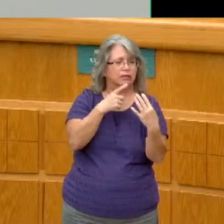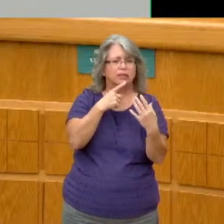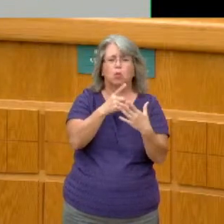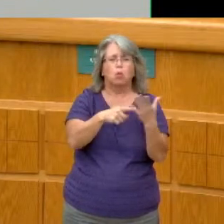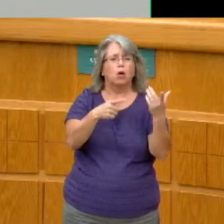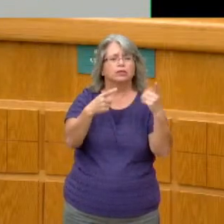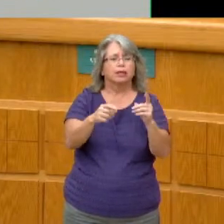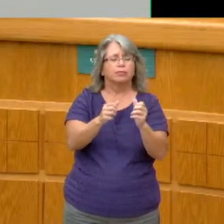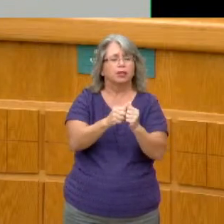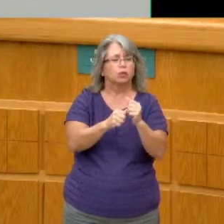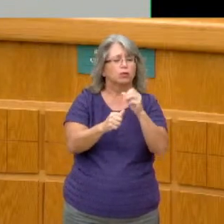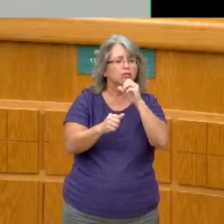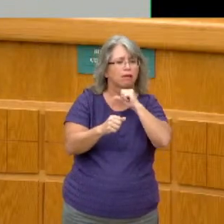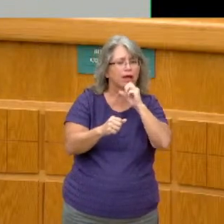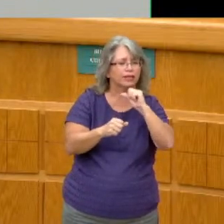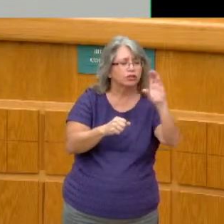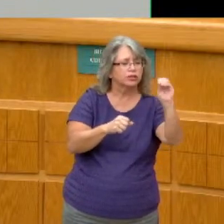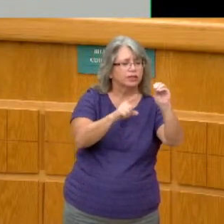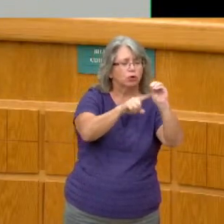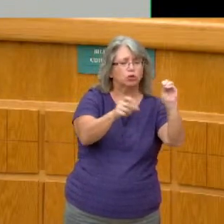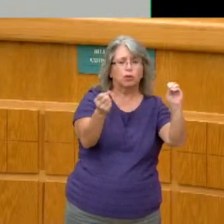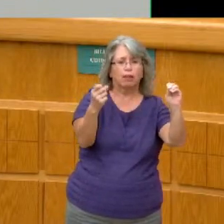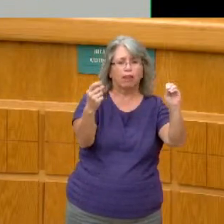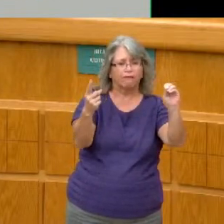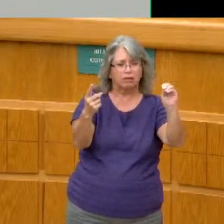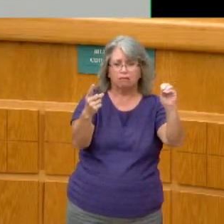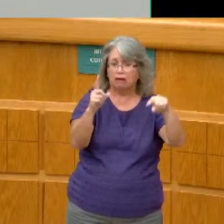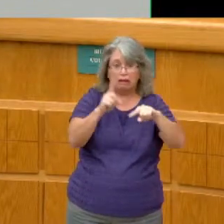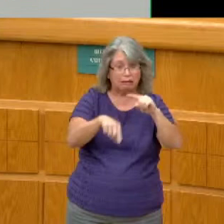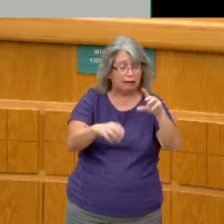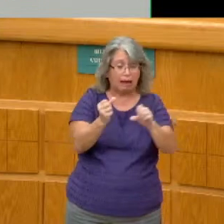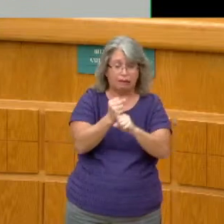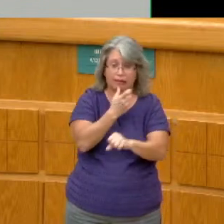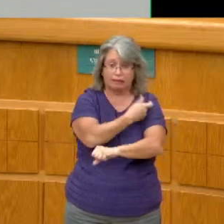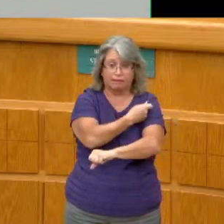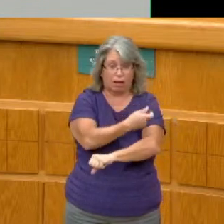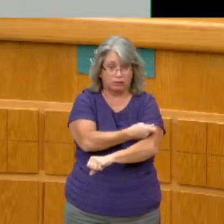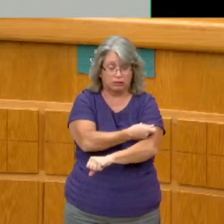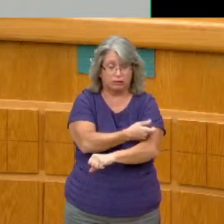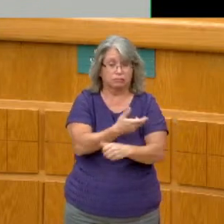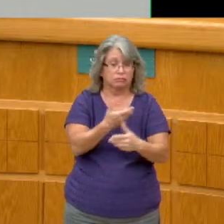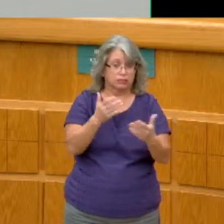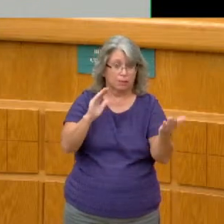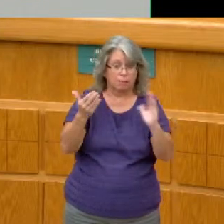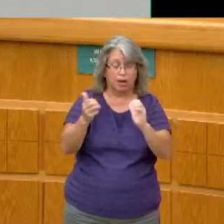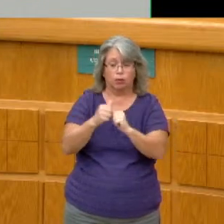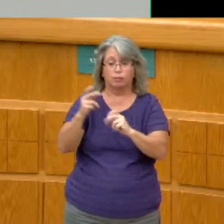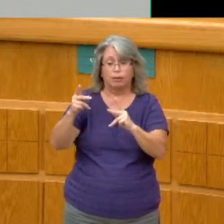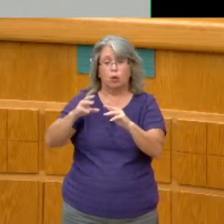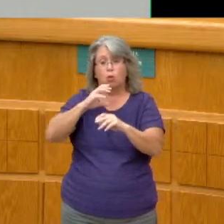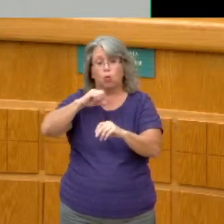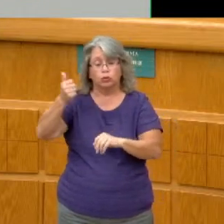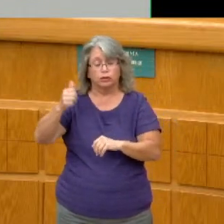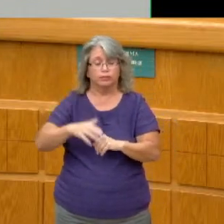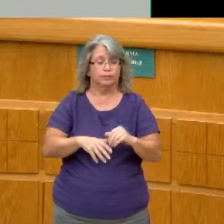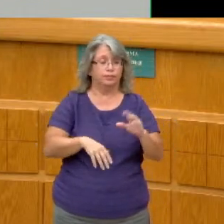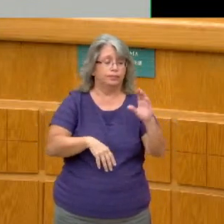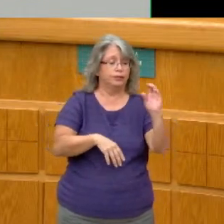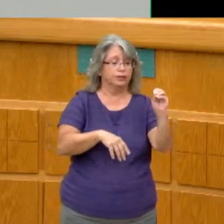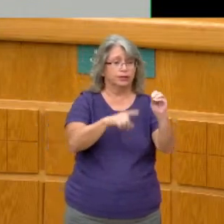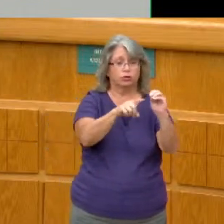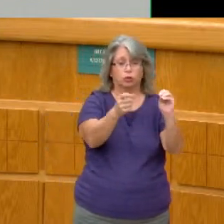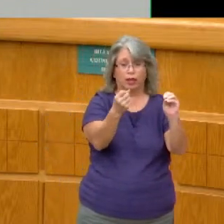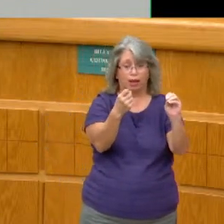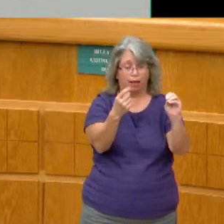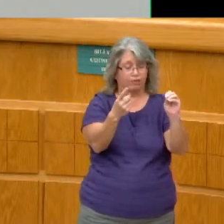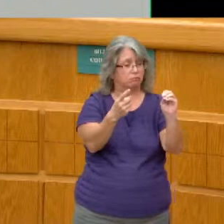11 years old who aren't eligible for a vaccine versus people who are older that are? And I kind of broke this out: 0 to 11, not eligible